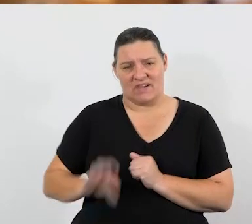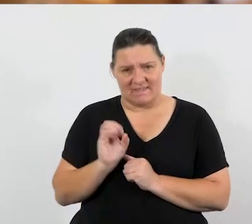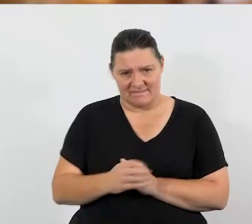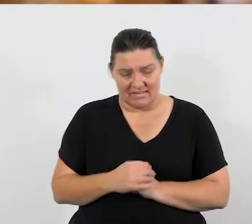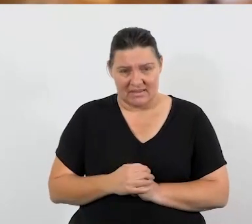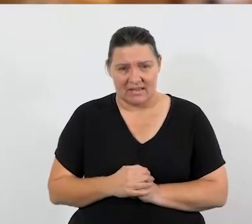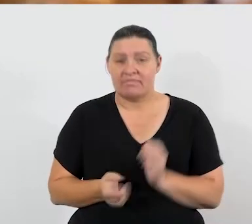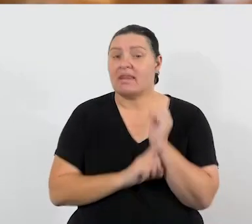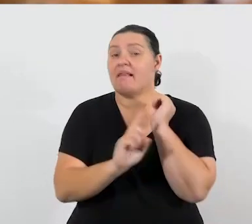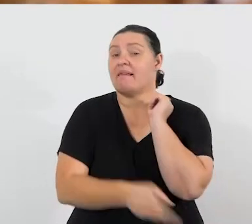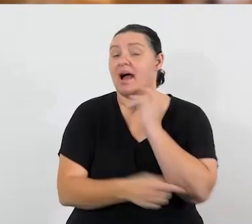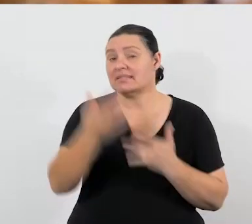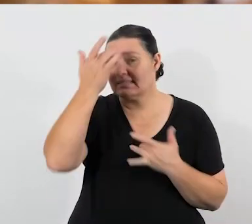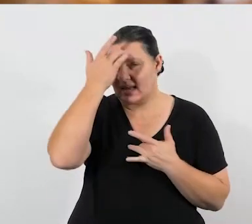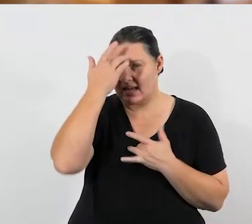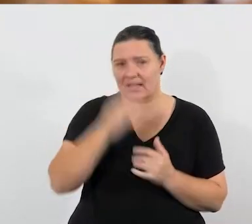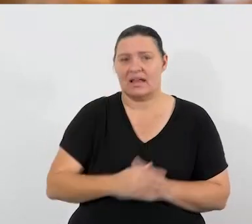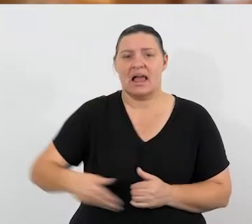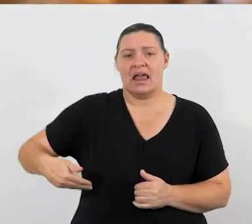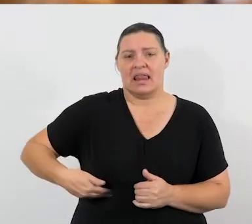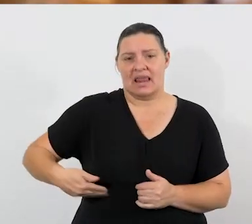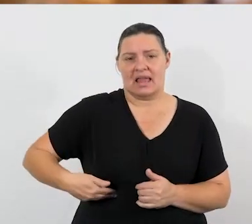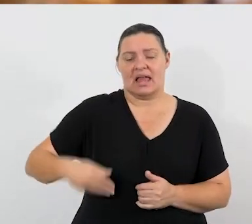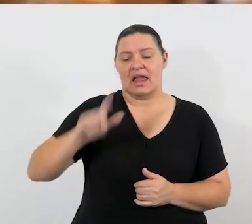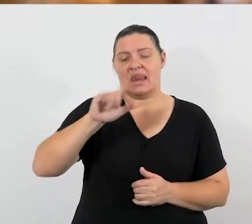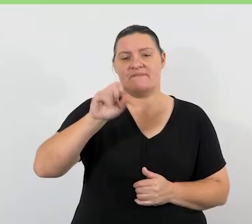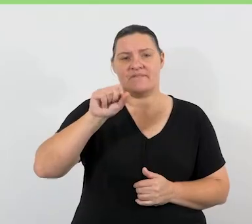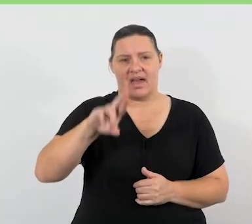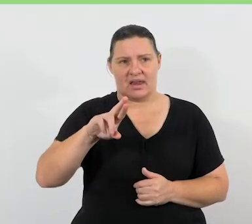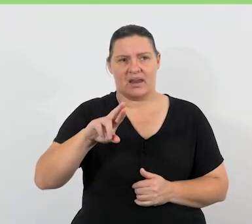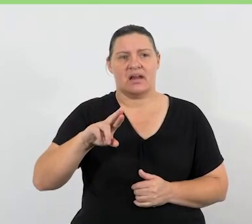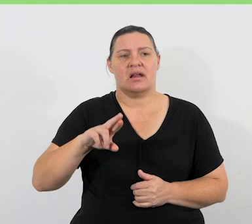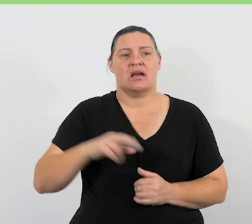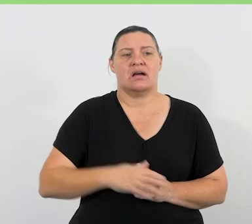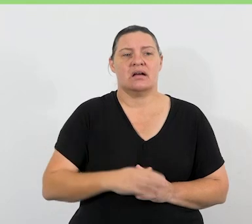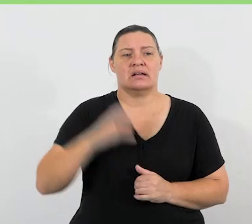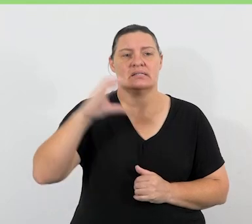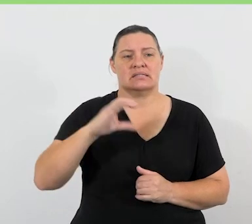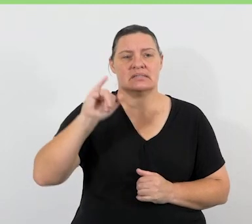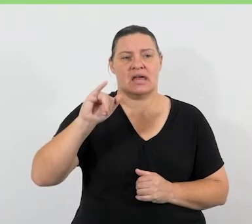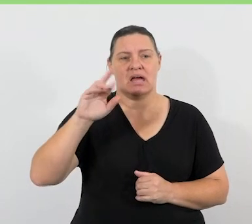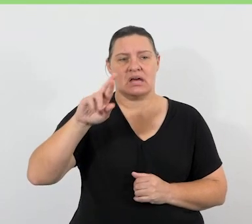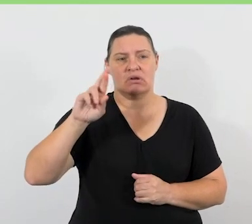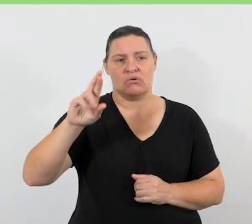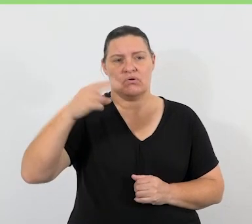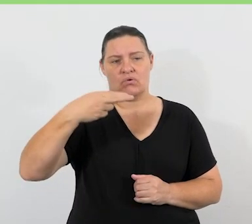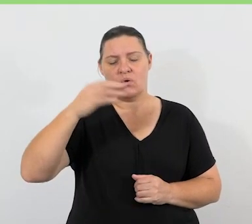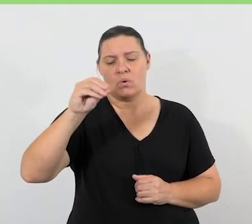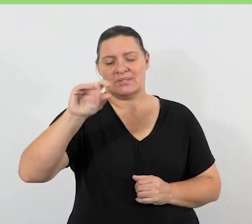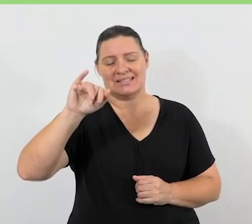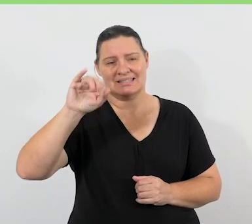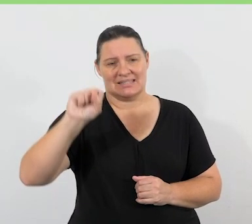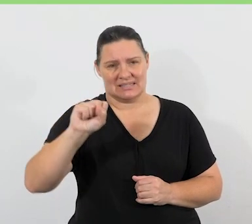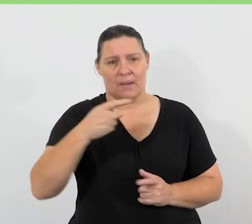diarrhea. And then the last one is liver cirrhosis. So this disease slowly replaces